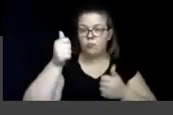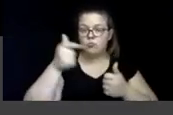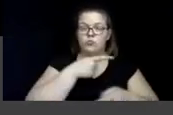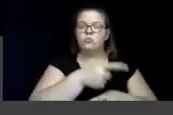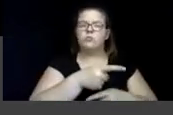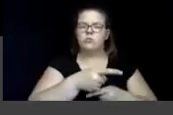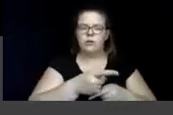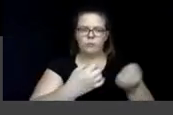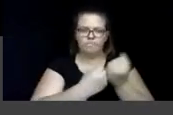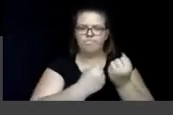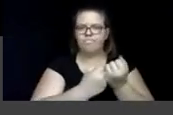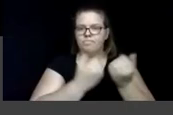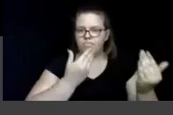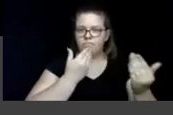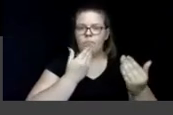generally kind of